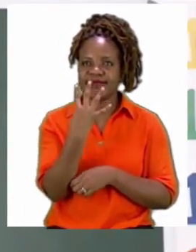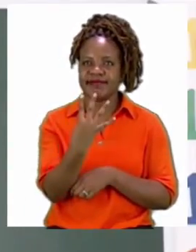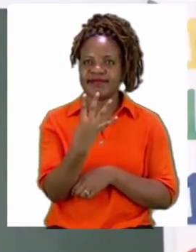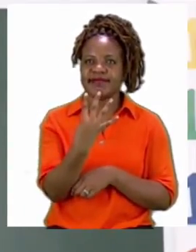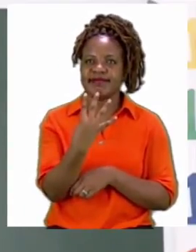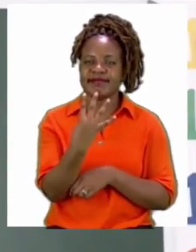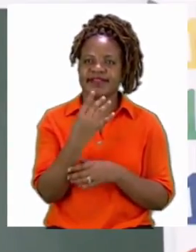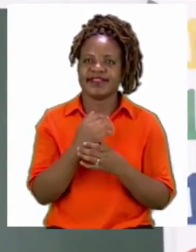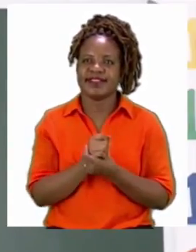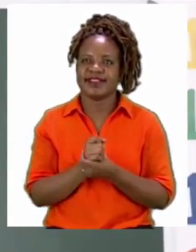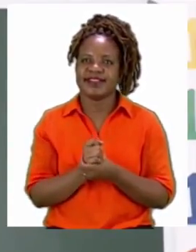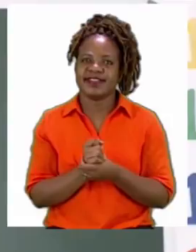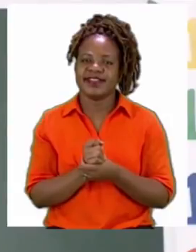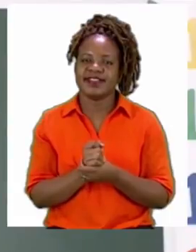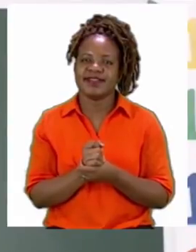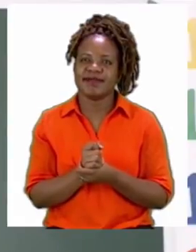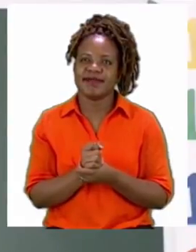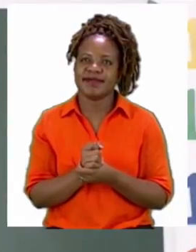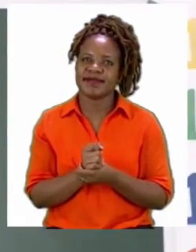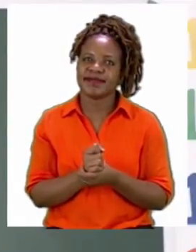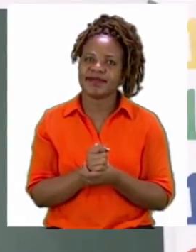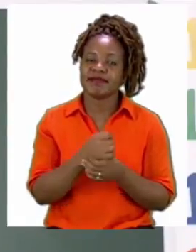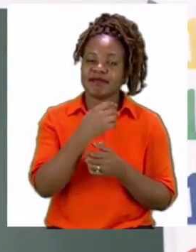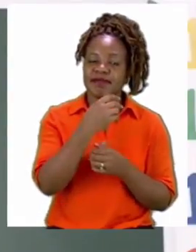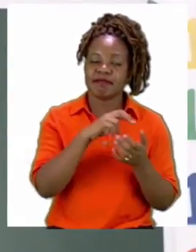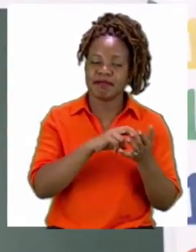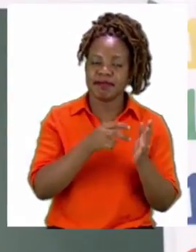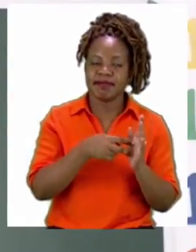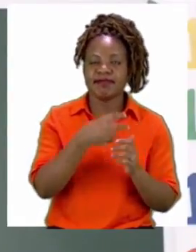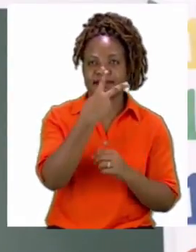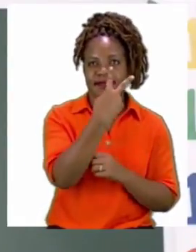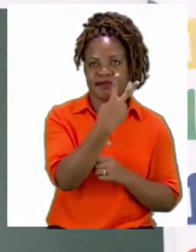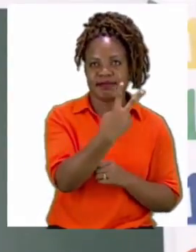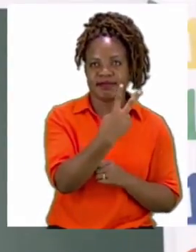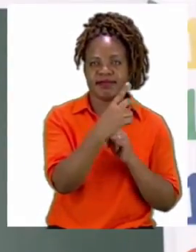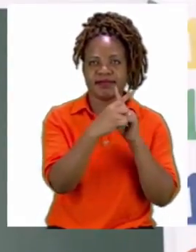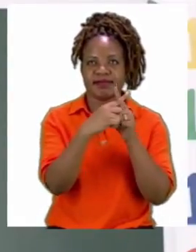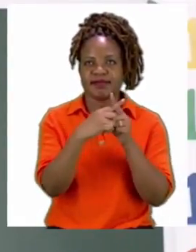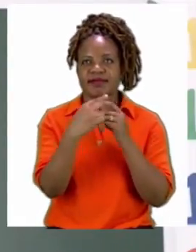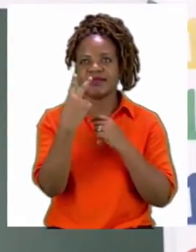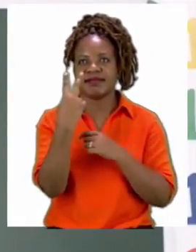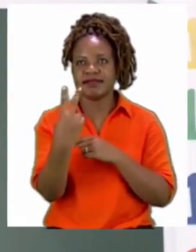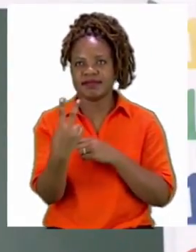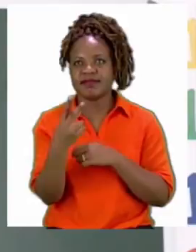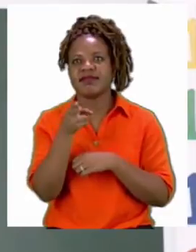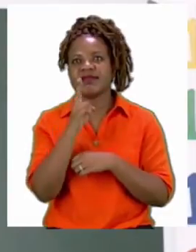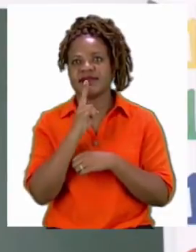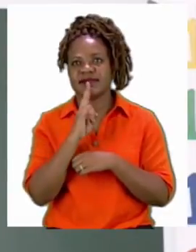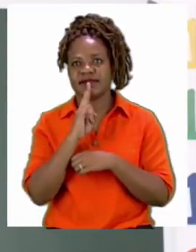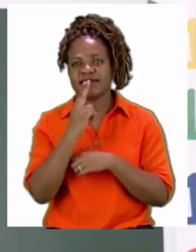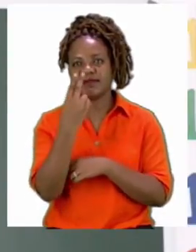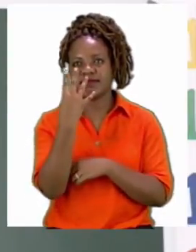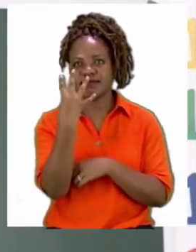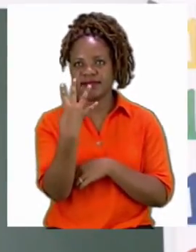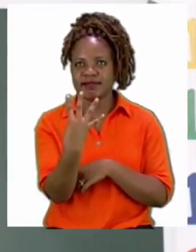4, which means 2 sets of 2 equals